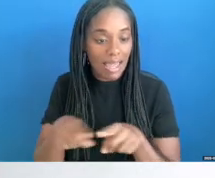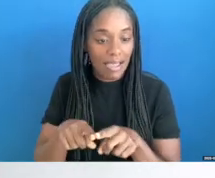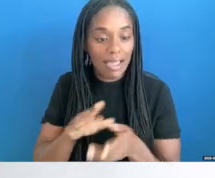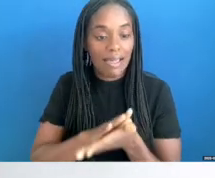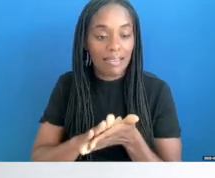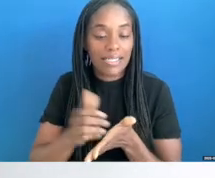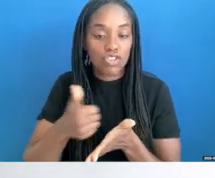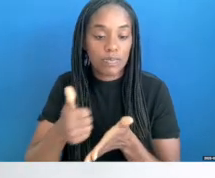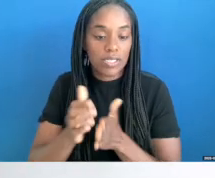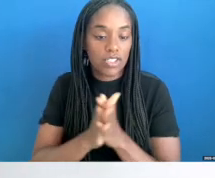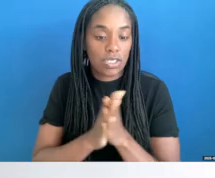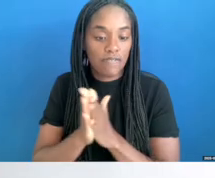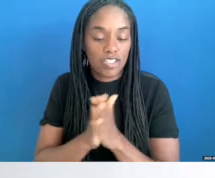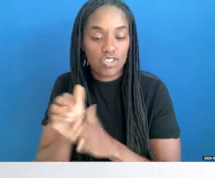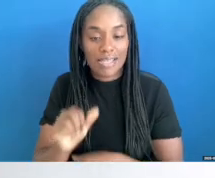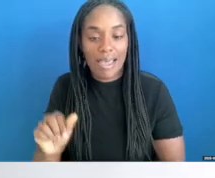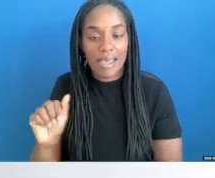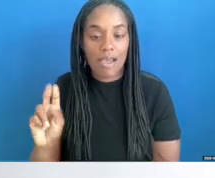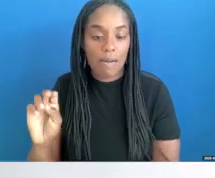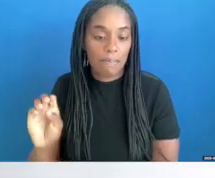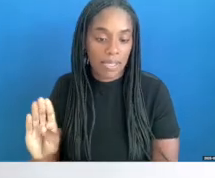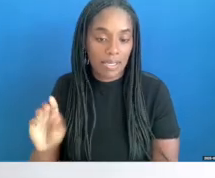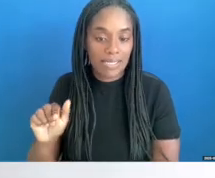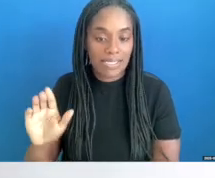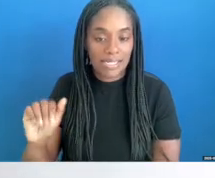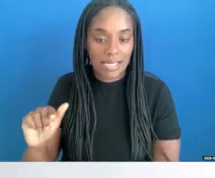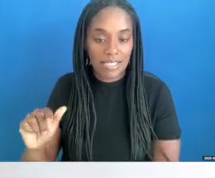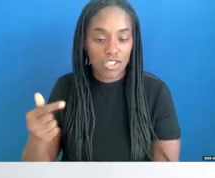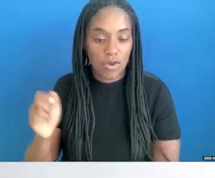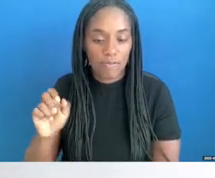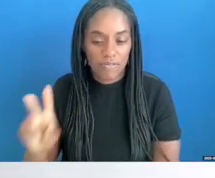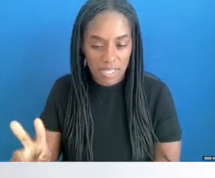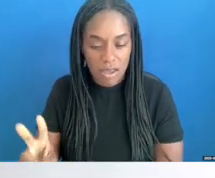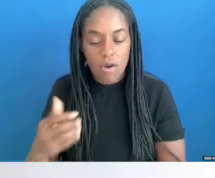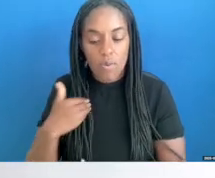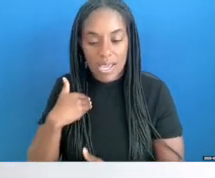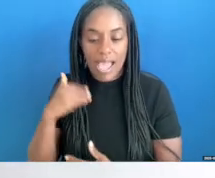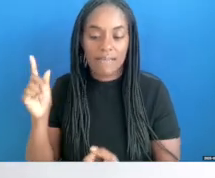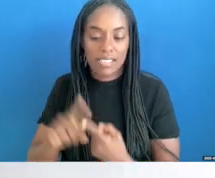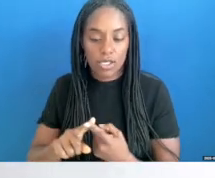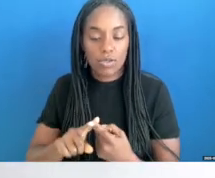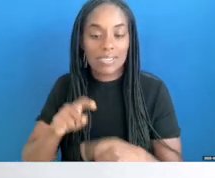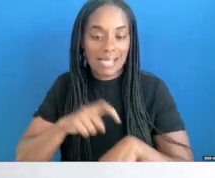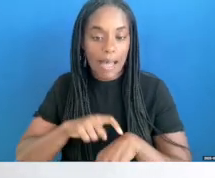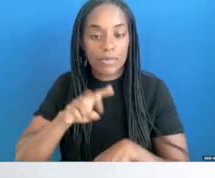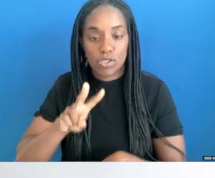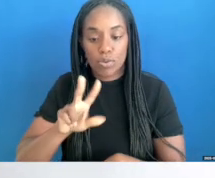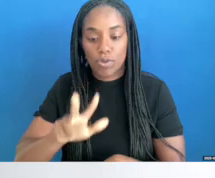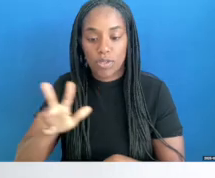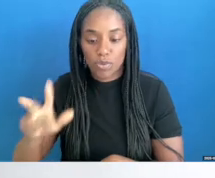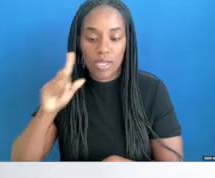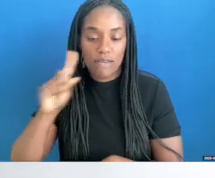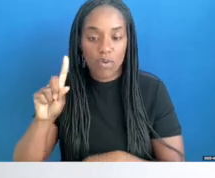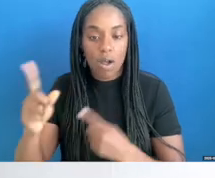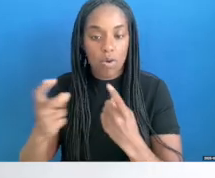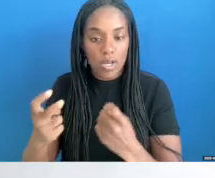cleantransportationincentives@arb.ca.gov. We have up until 2:33 p.m. for questions and comments. All right, give folks, here